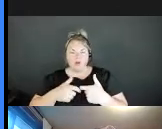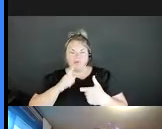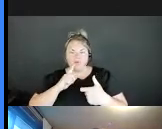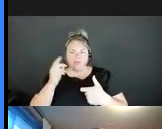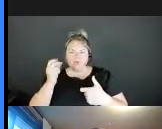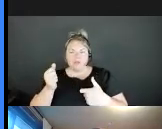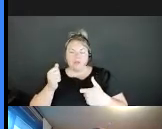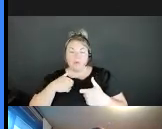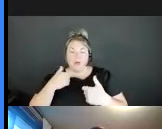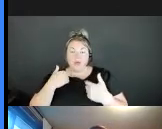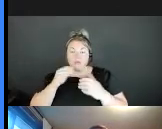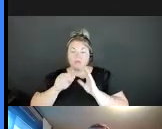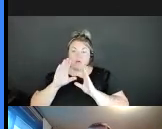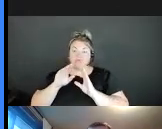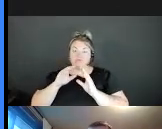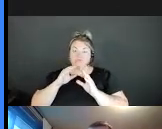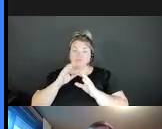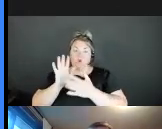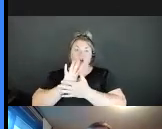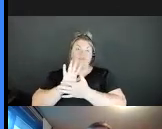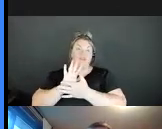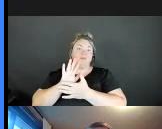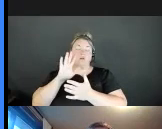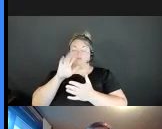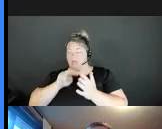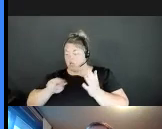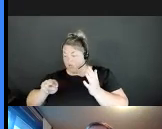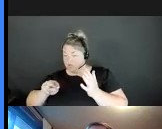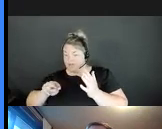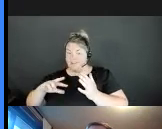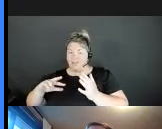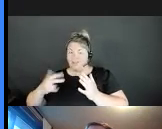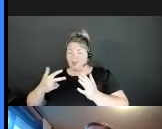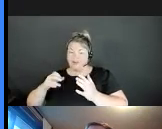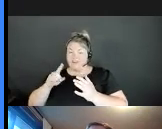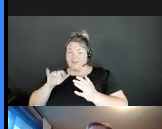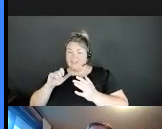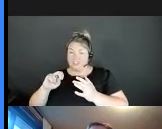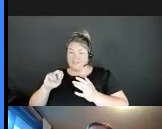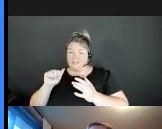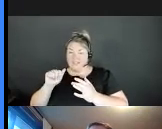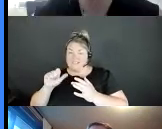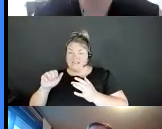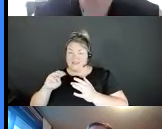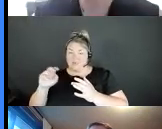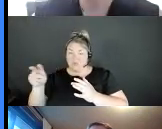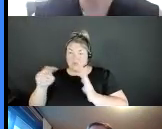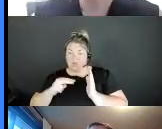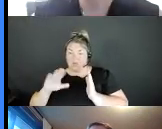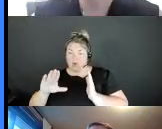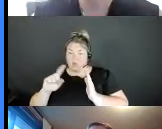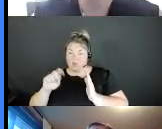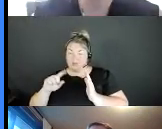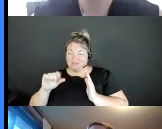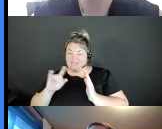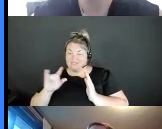was off camera there for a second. I looked at my handy dandy 3rd edition of ASAM to look at your questions, Cindy. And I do think